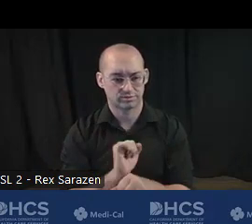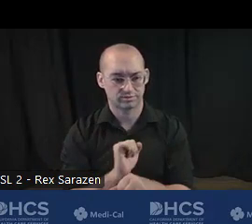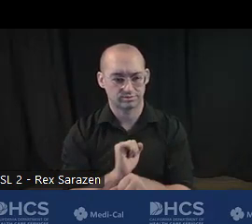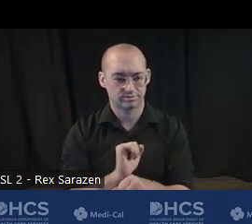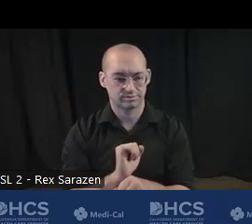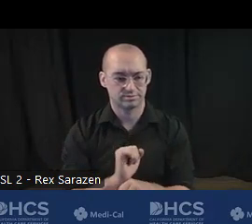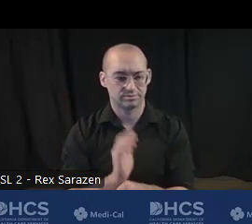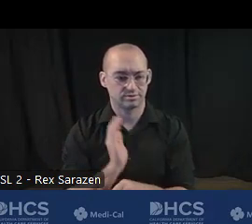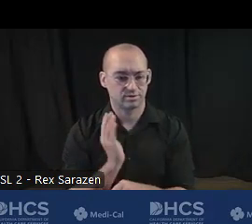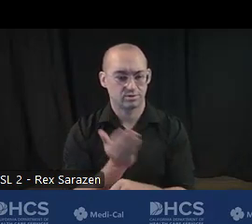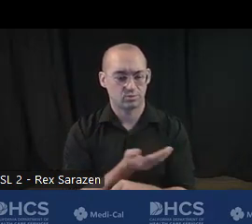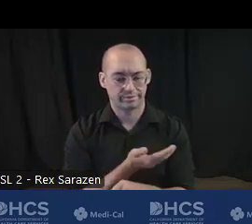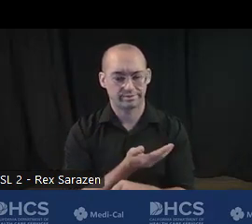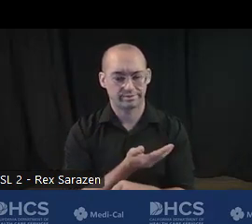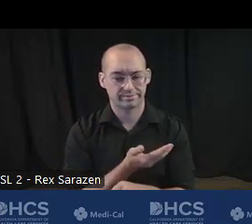we